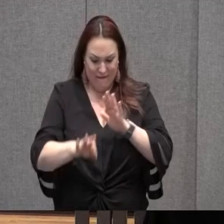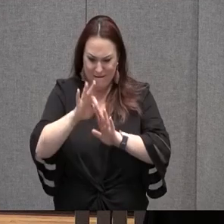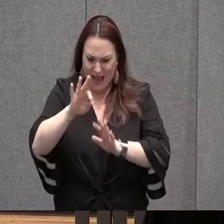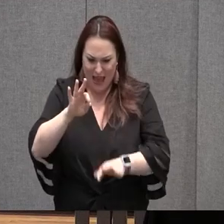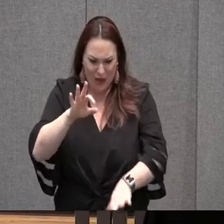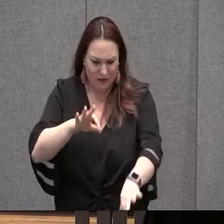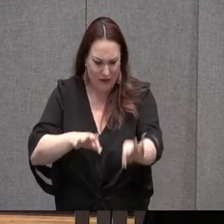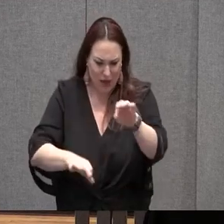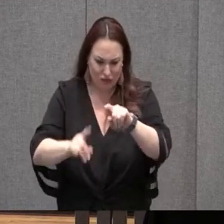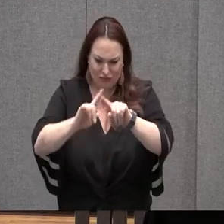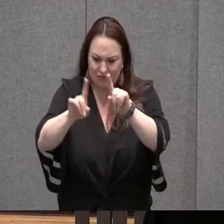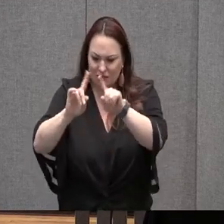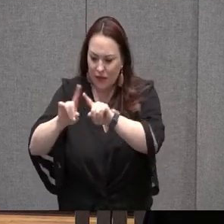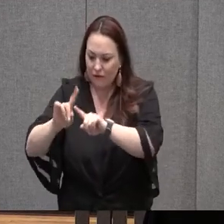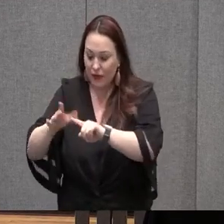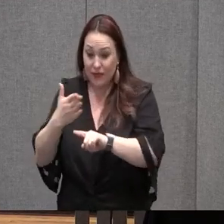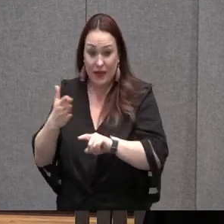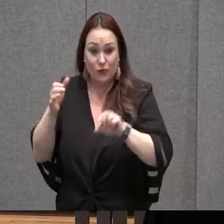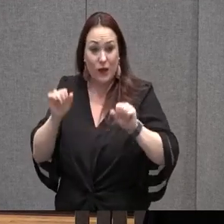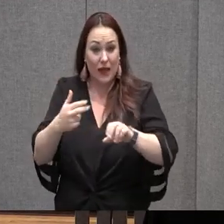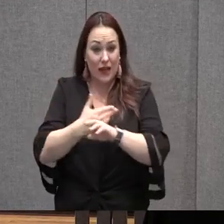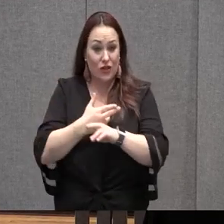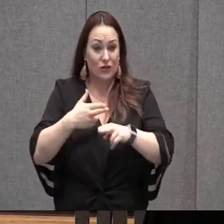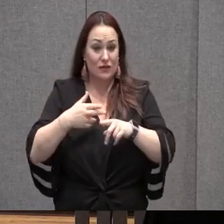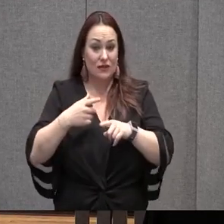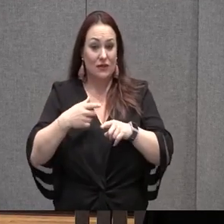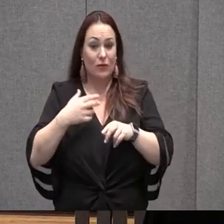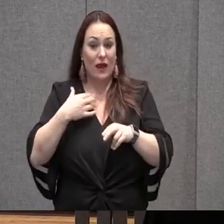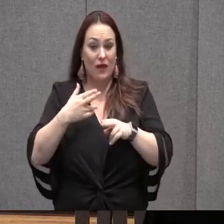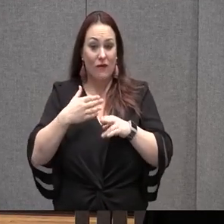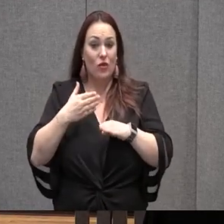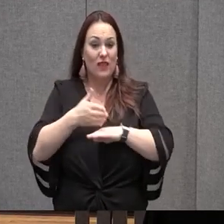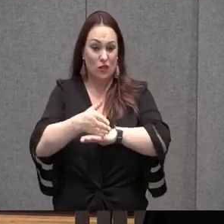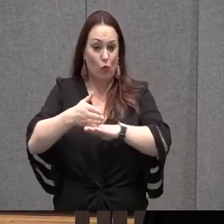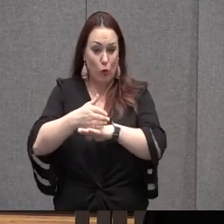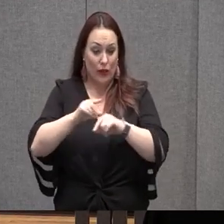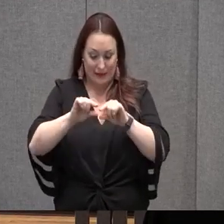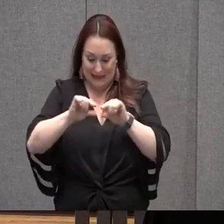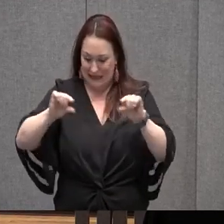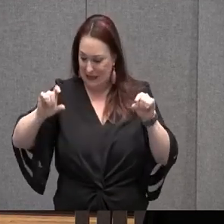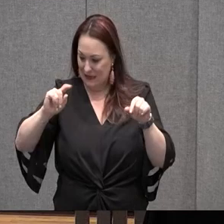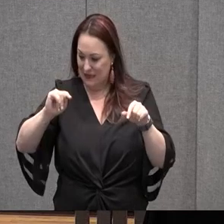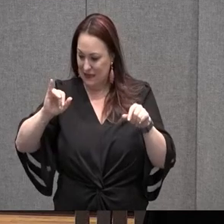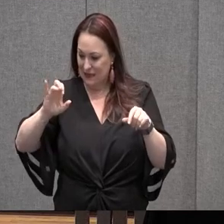could use. So I brought more sticks. Yes, I don't want you to burn yourself.